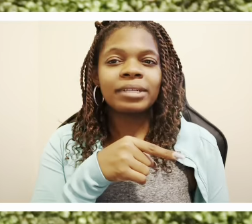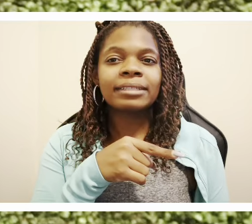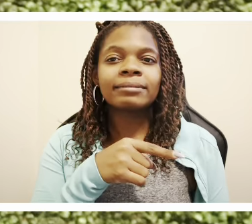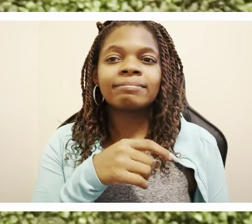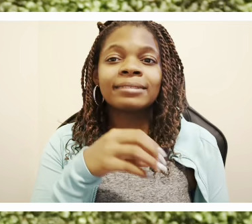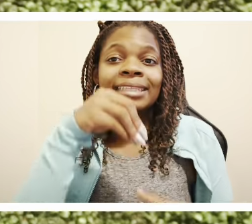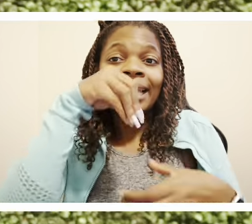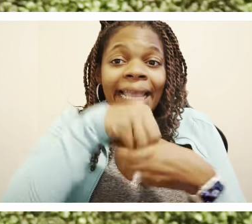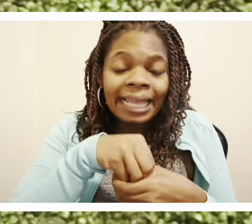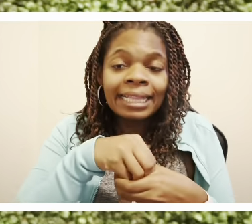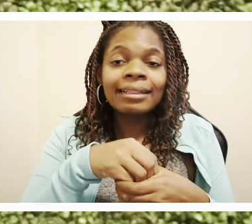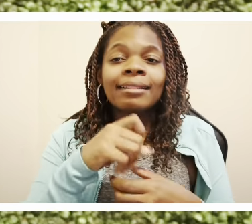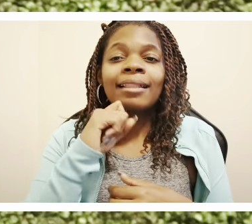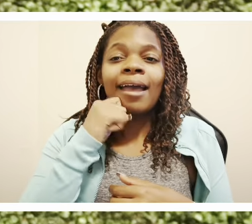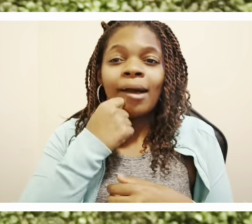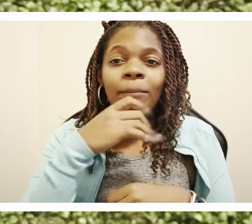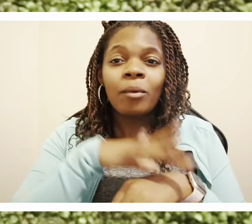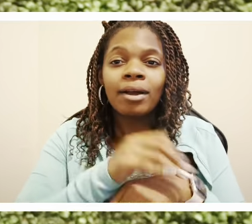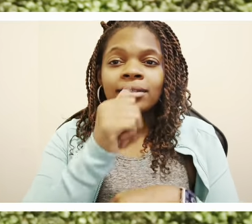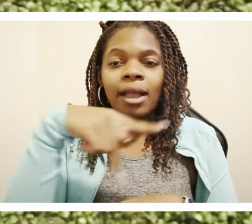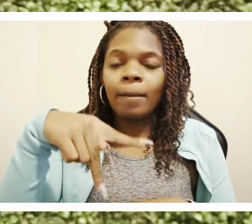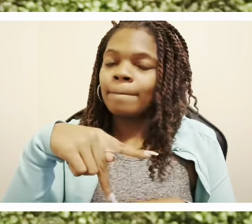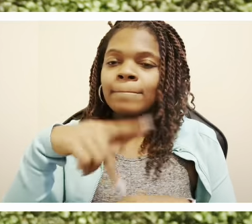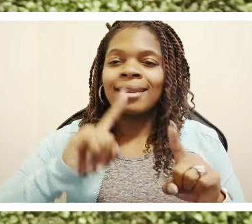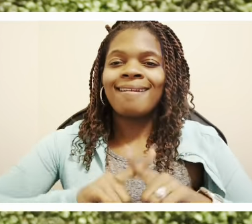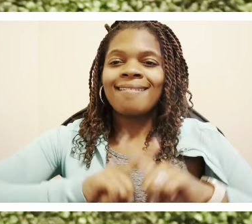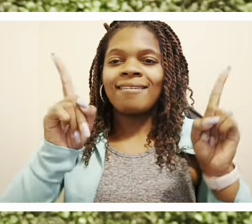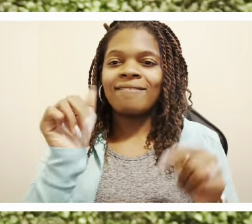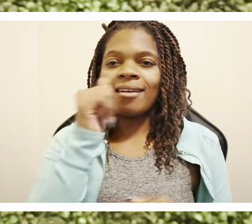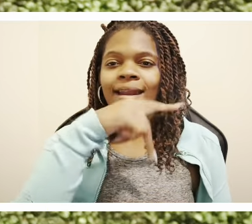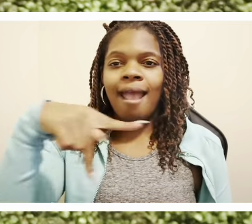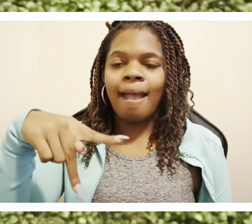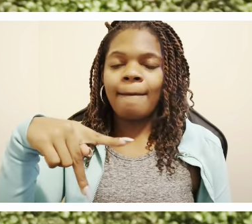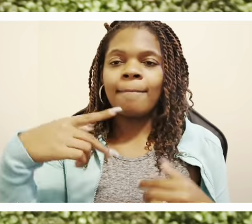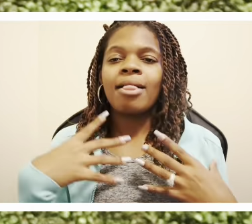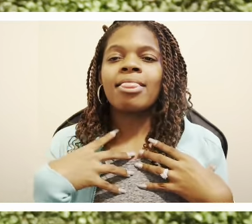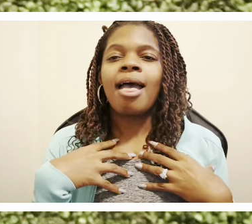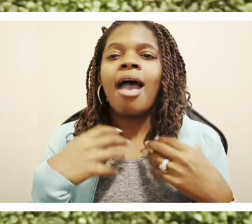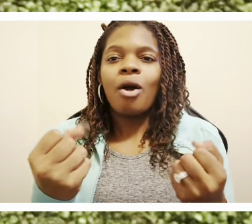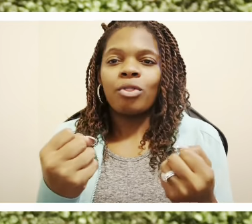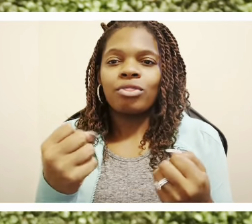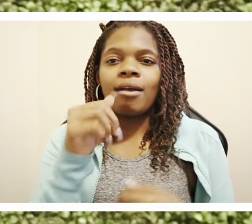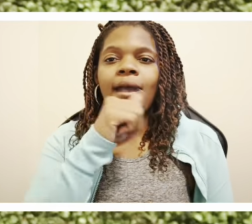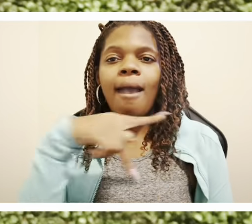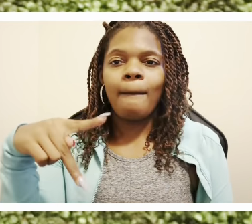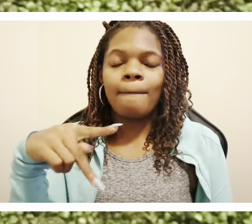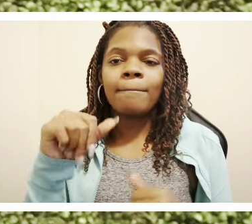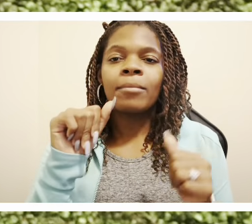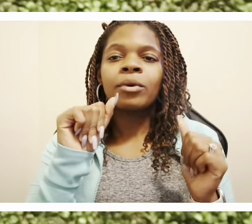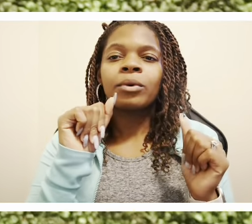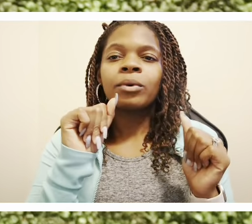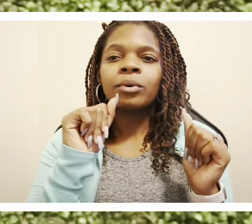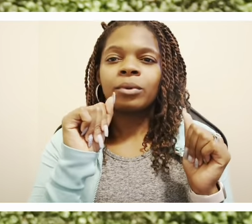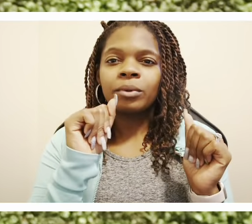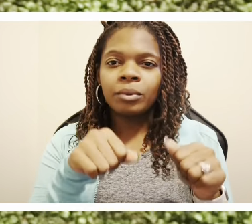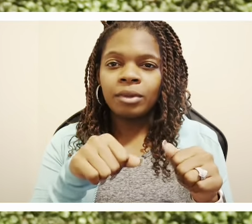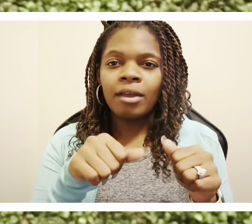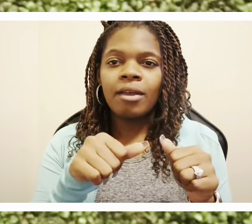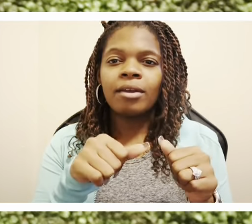for menstrual tracking. For the Apple Watch, it's not actually in the Apple Watch app, it's in the health